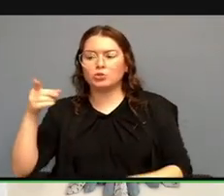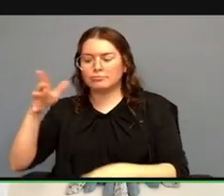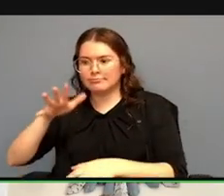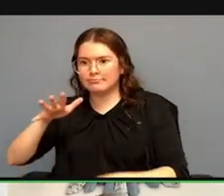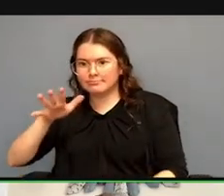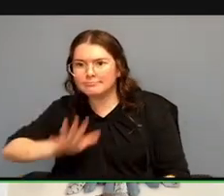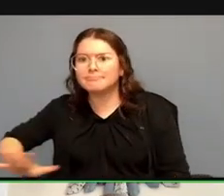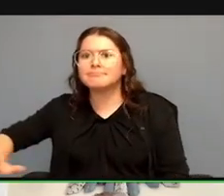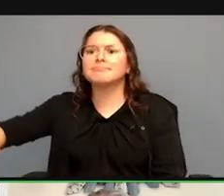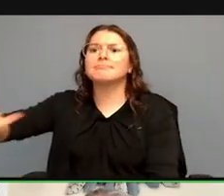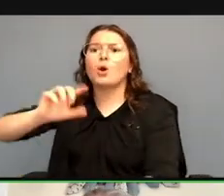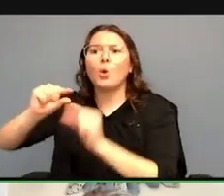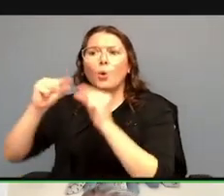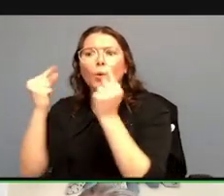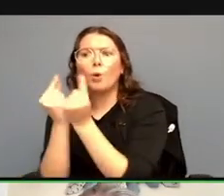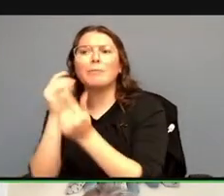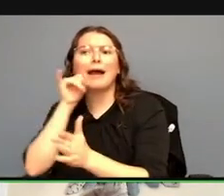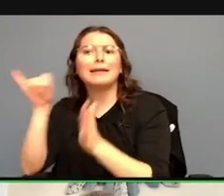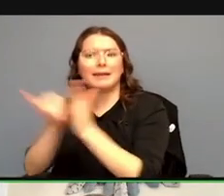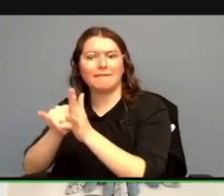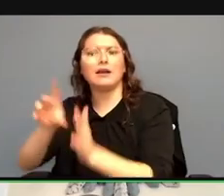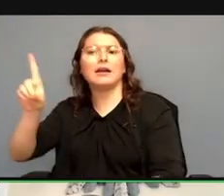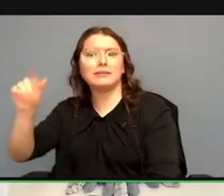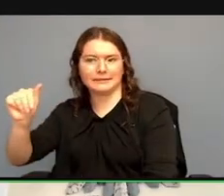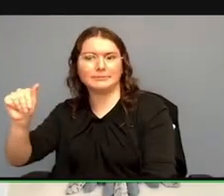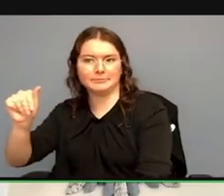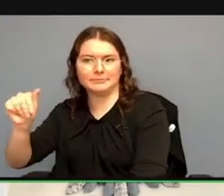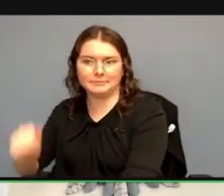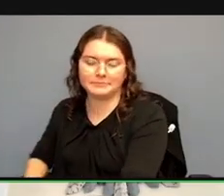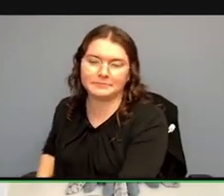is being identified as disabled.